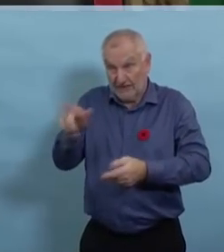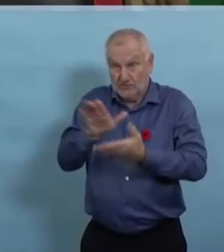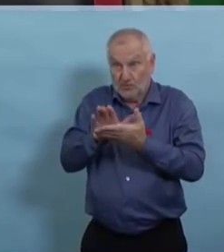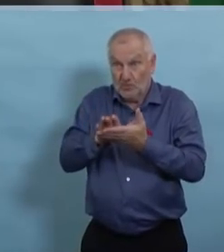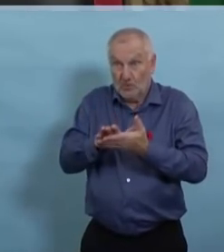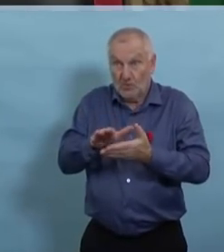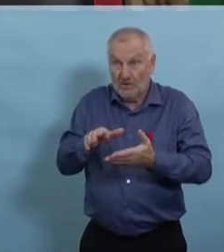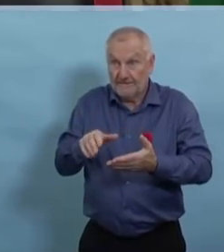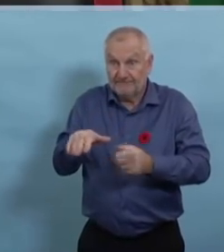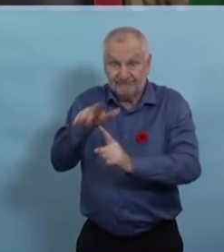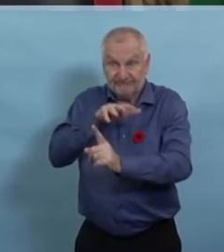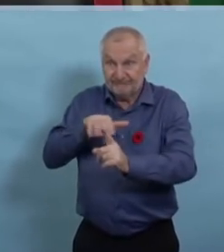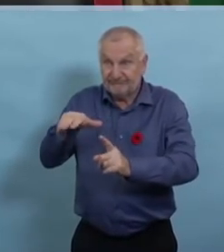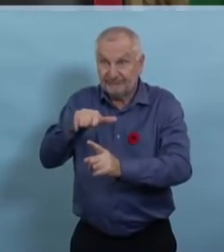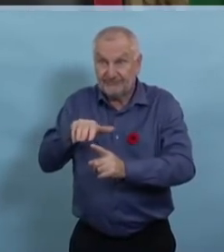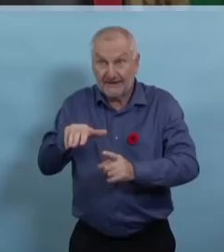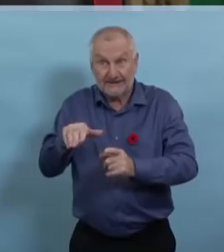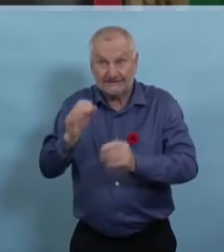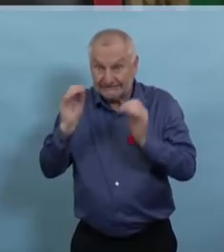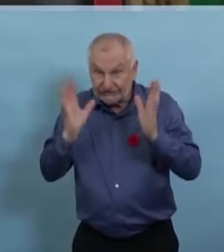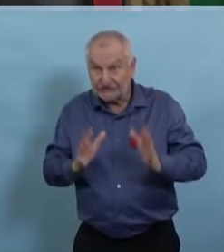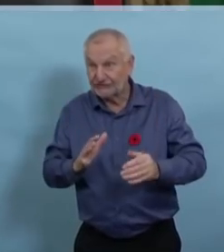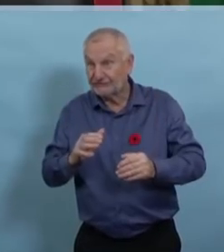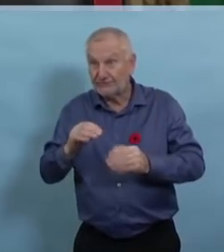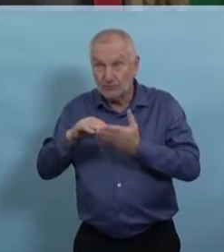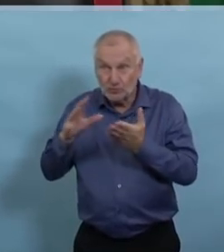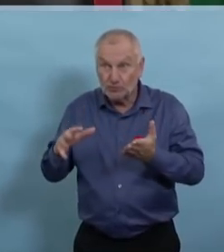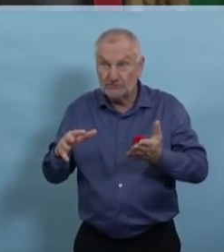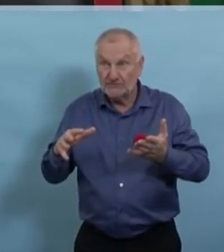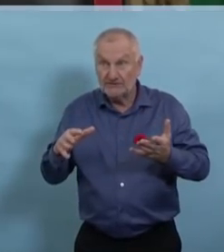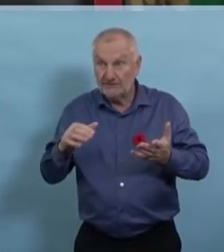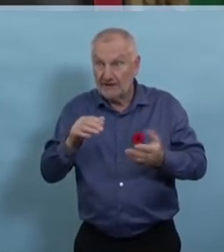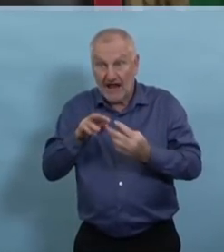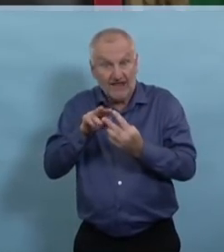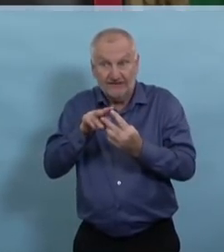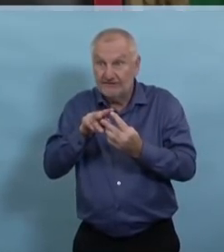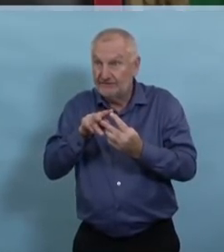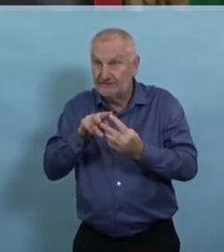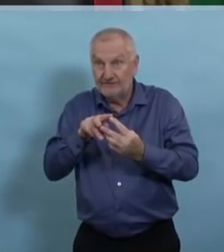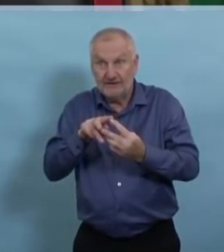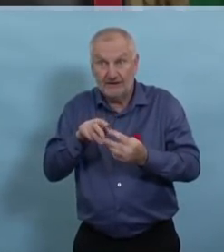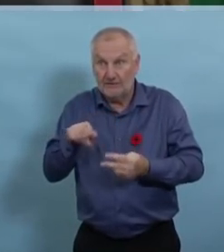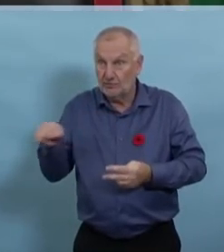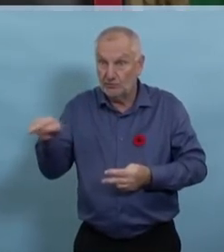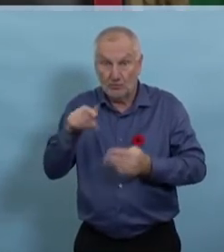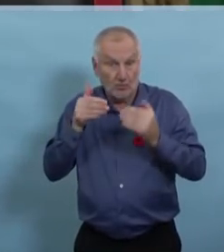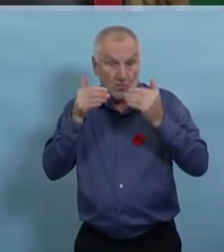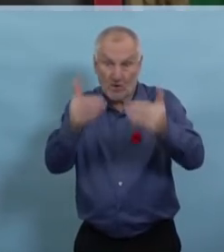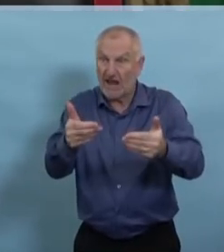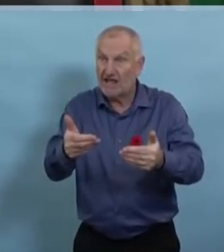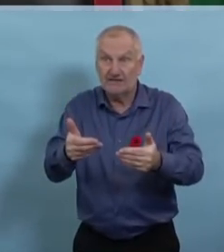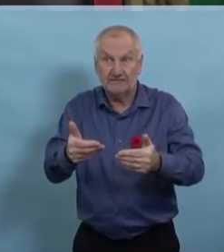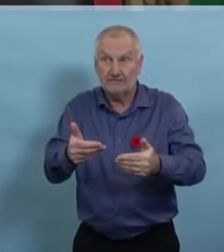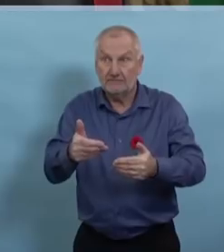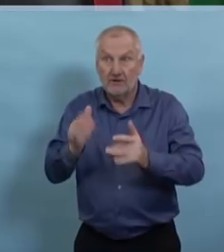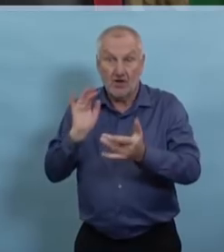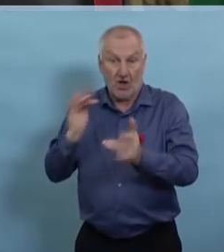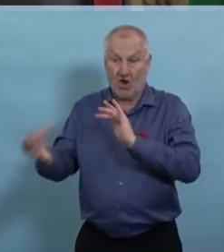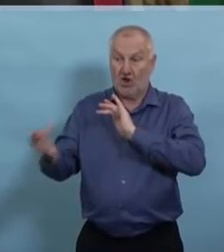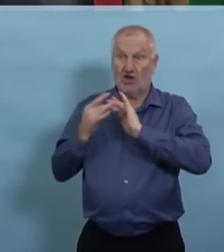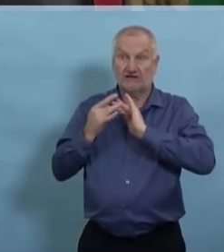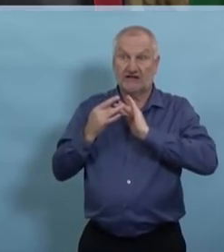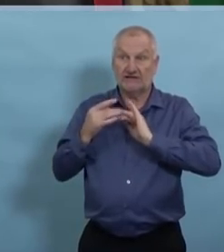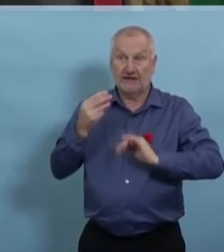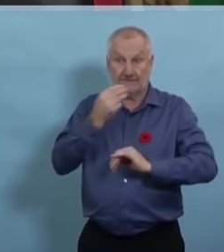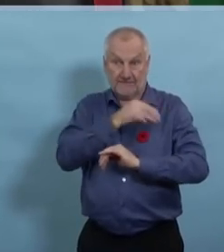students or teachers, that they have the ability to act as they see fit. They can reach out to the department, to Manitoba Education, and